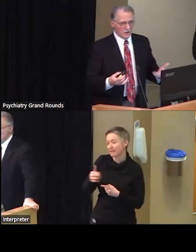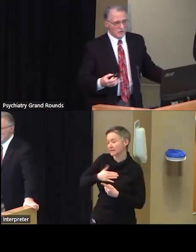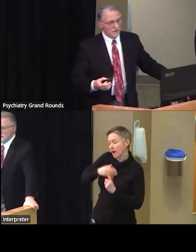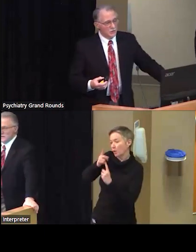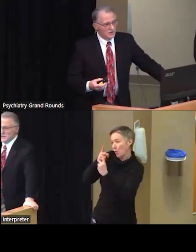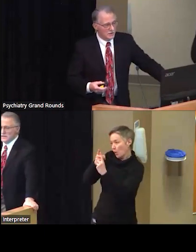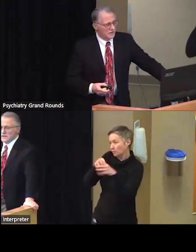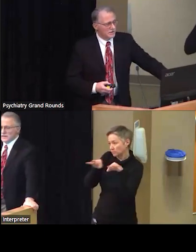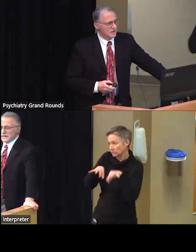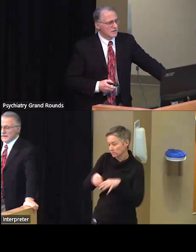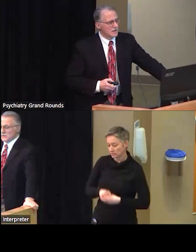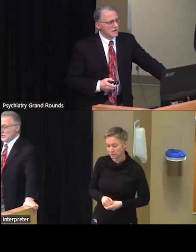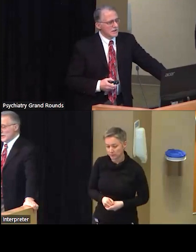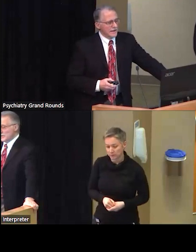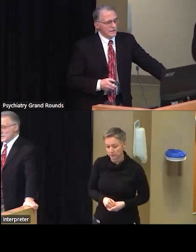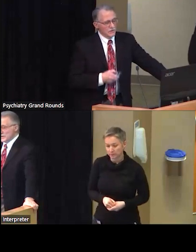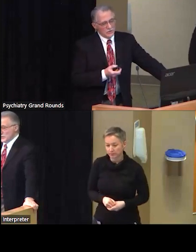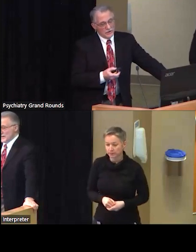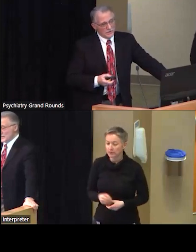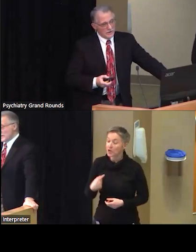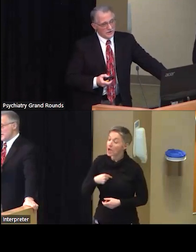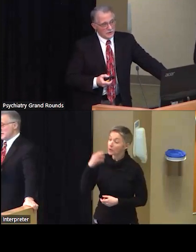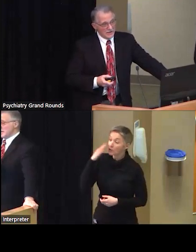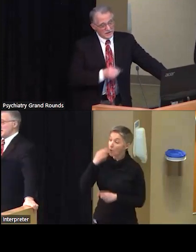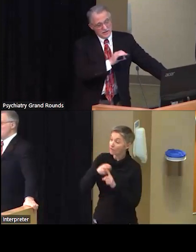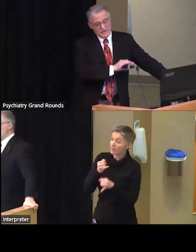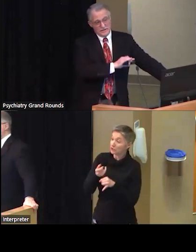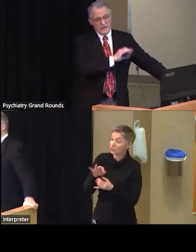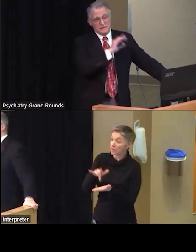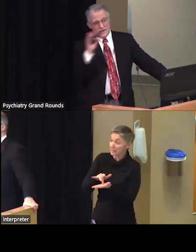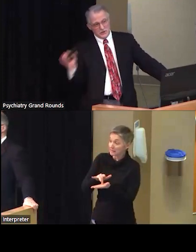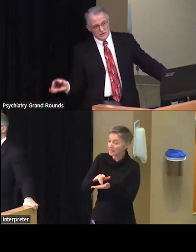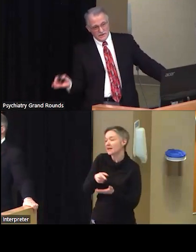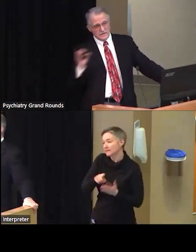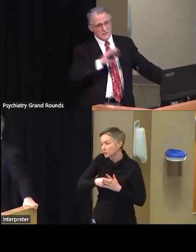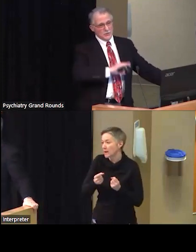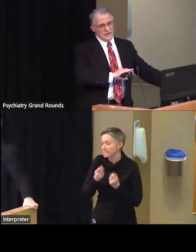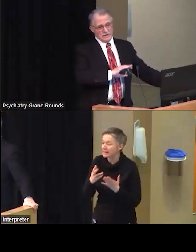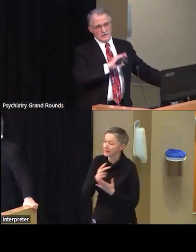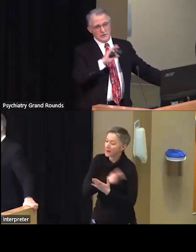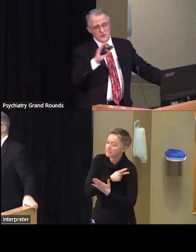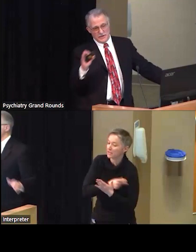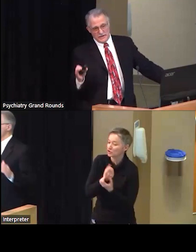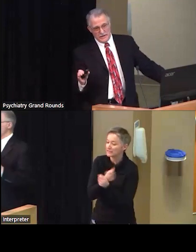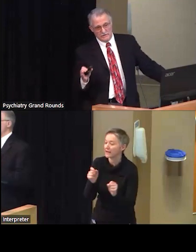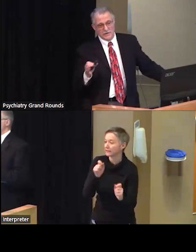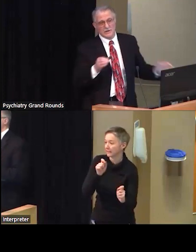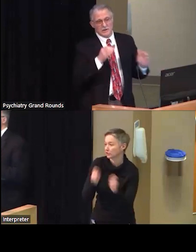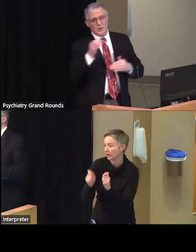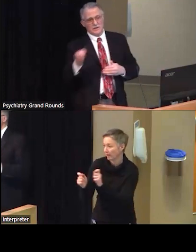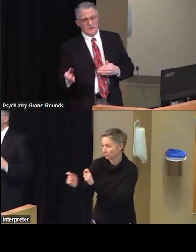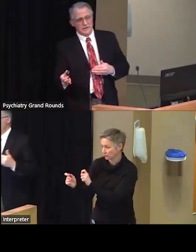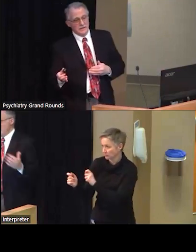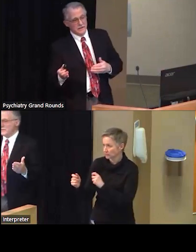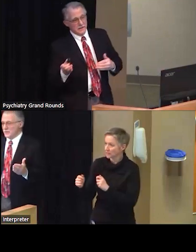try to go with some of this. And you know, from the Institute of Medicine, this started a lot of patient safety movement issues and a lot of what are